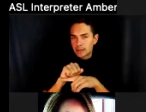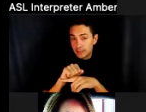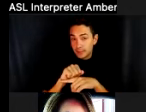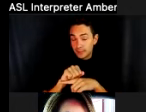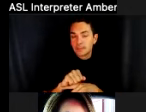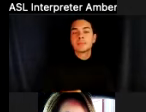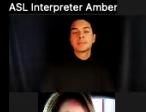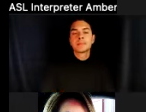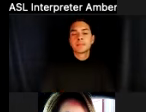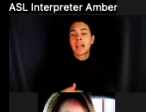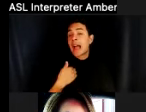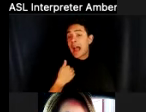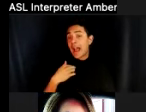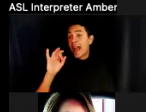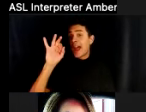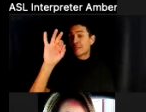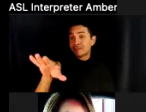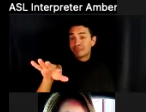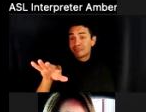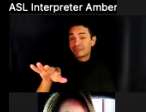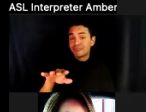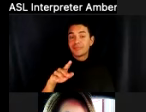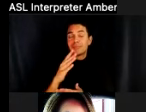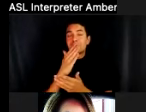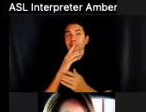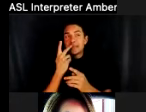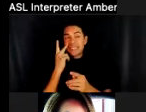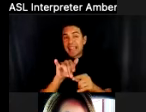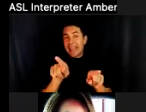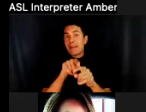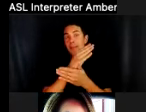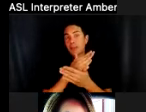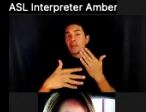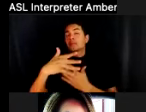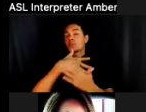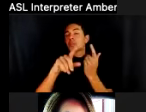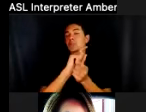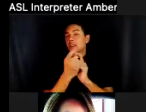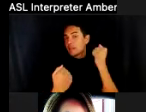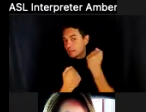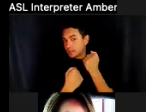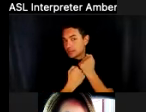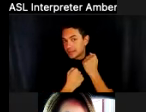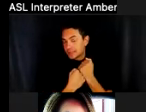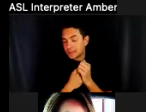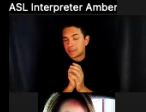see that as part of social change advocacy, actually, right? Like really thinking